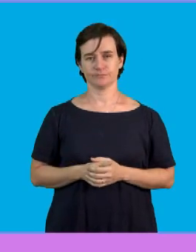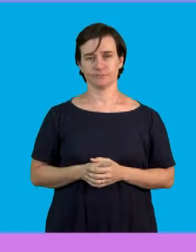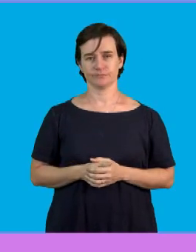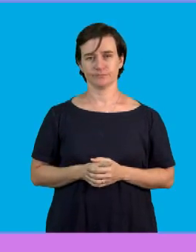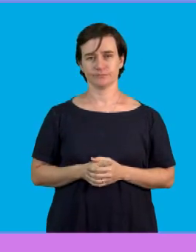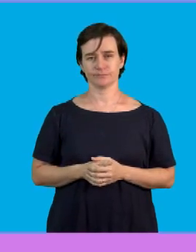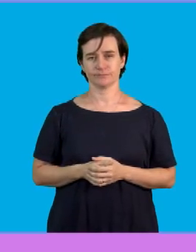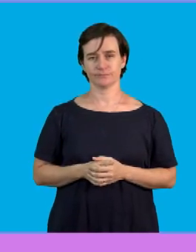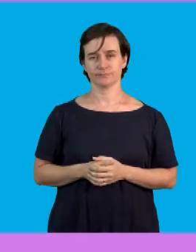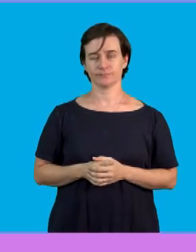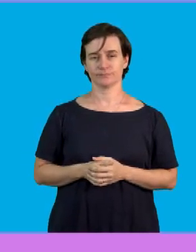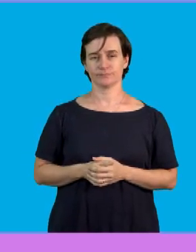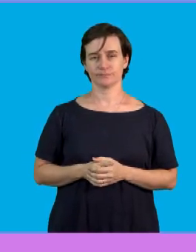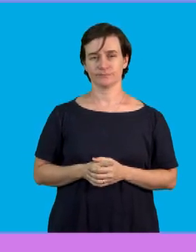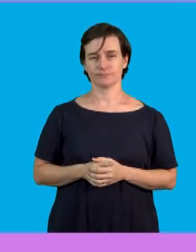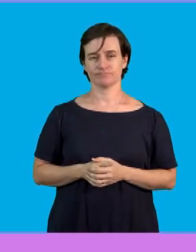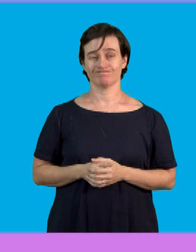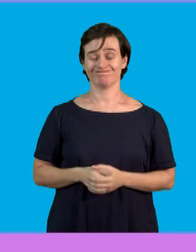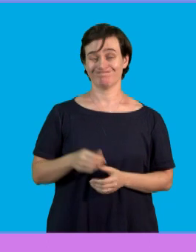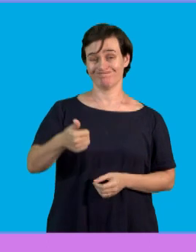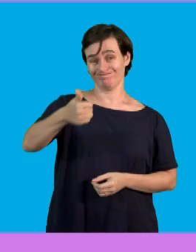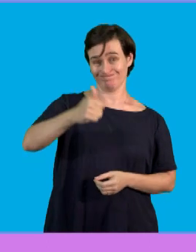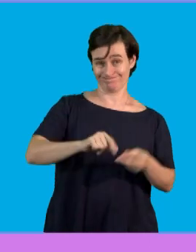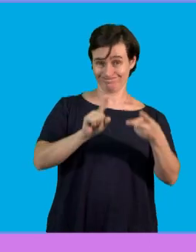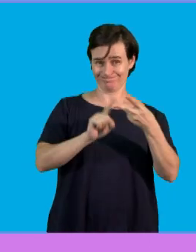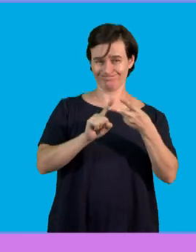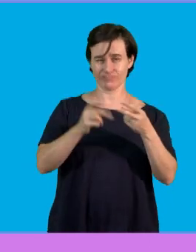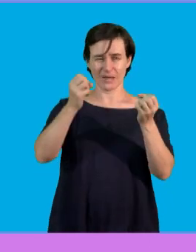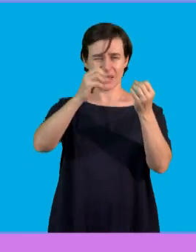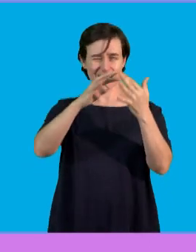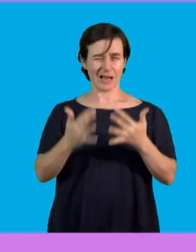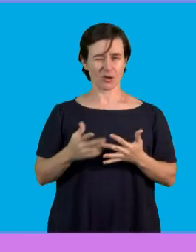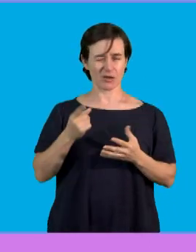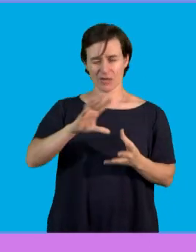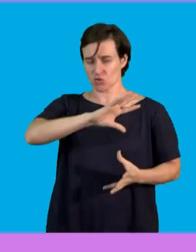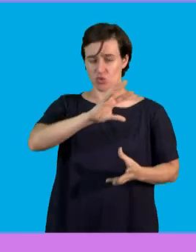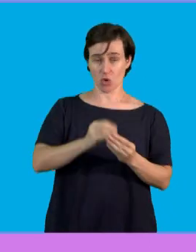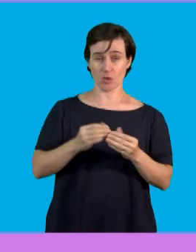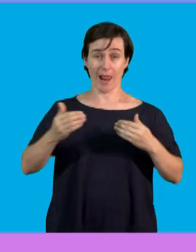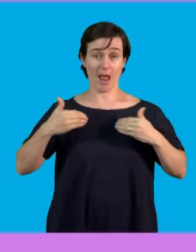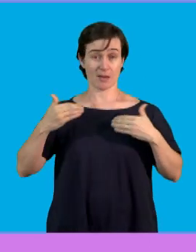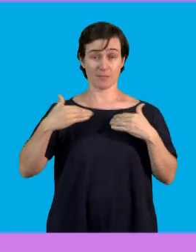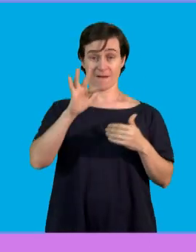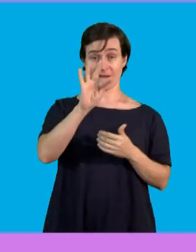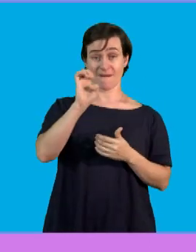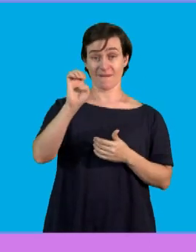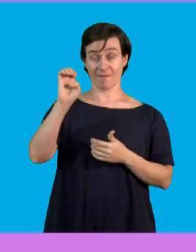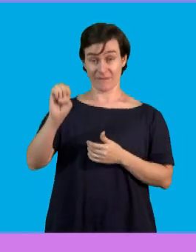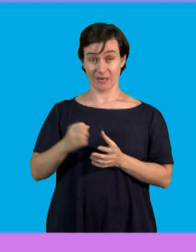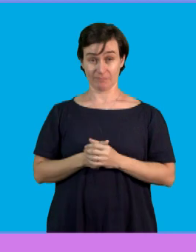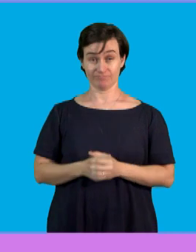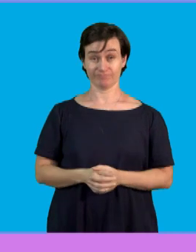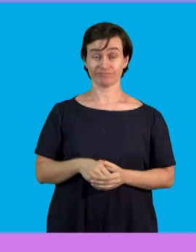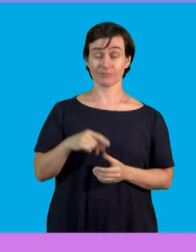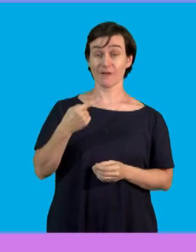basis. Looking at number B, it says calculate the total admin fee